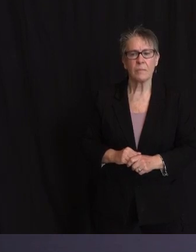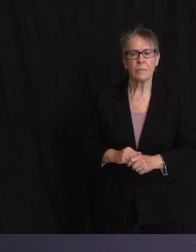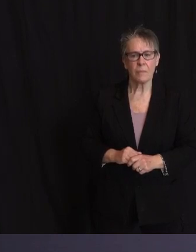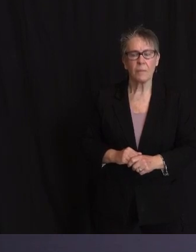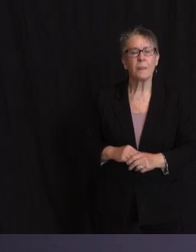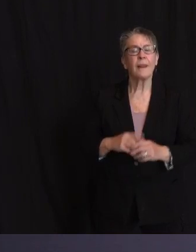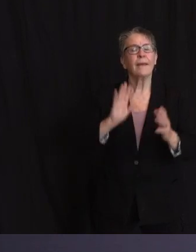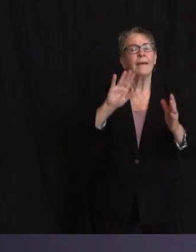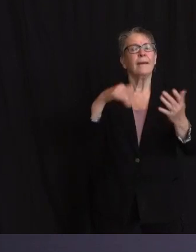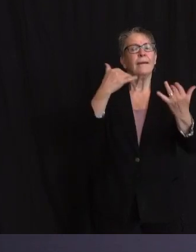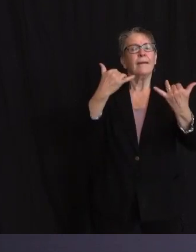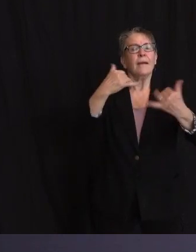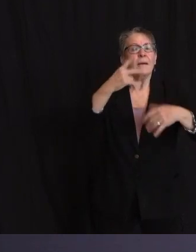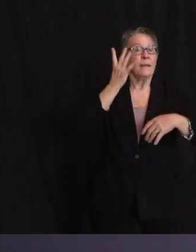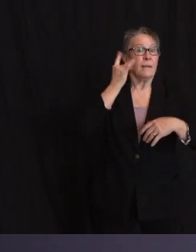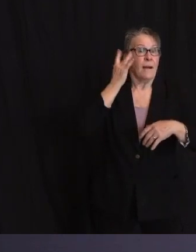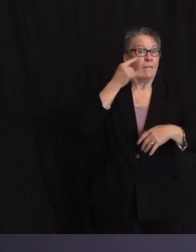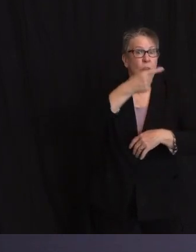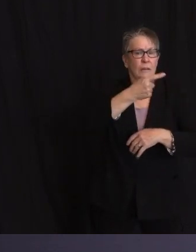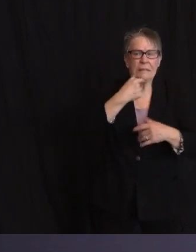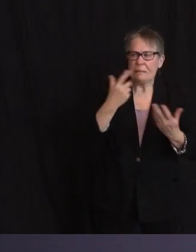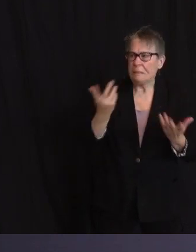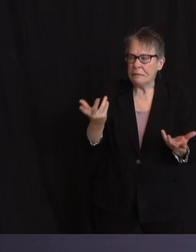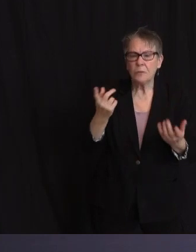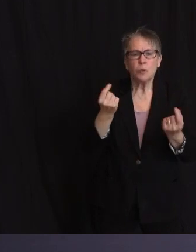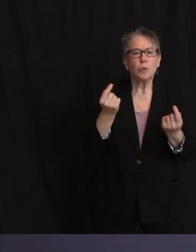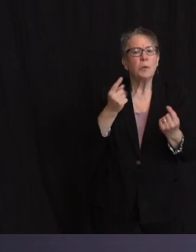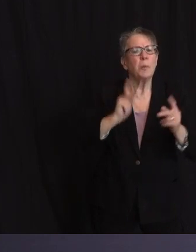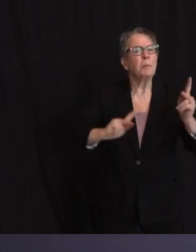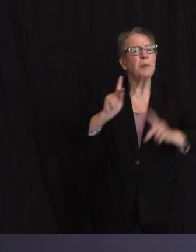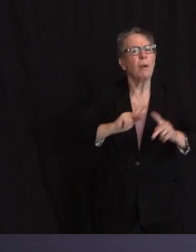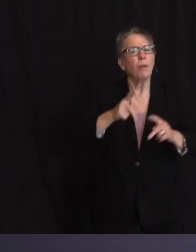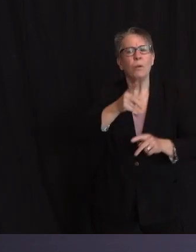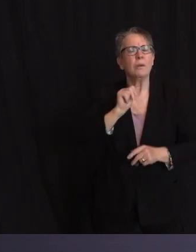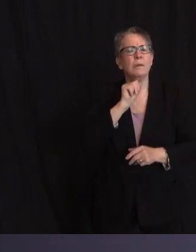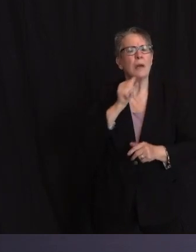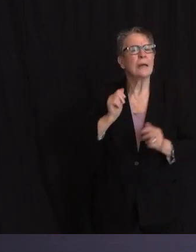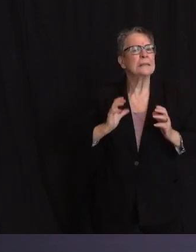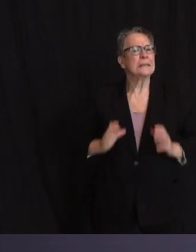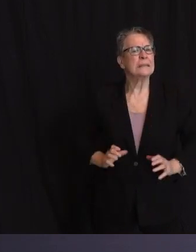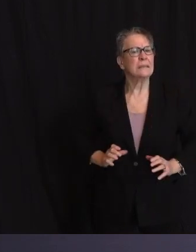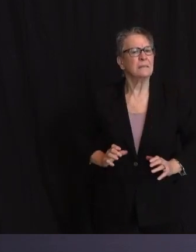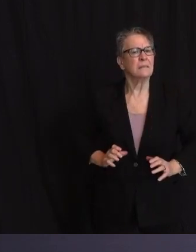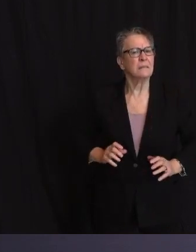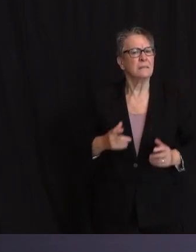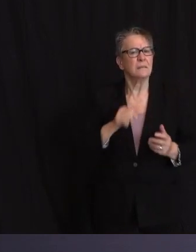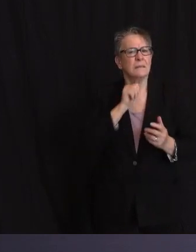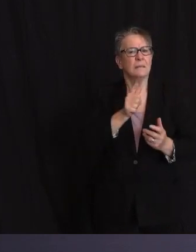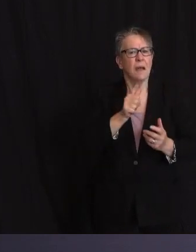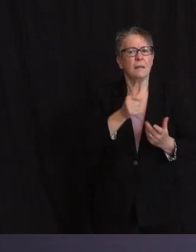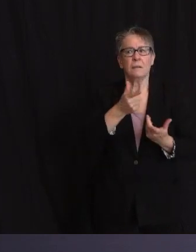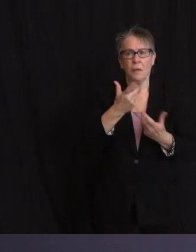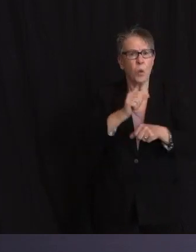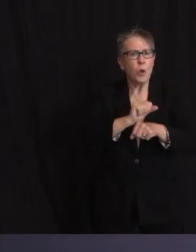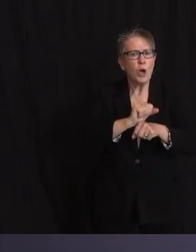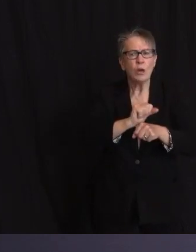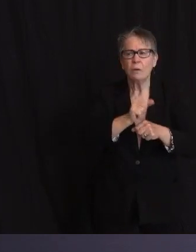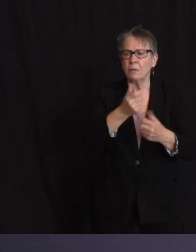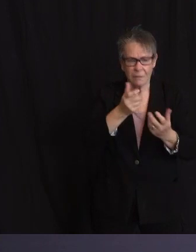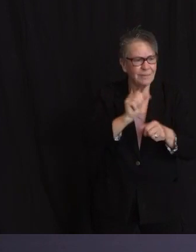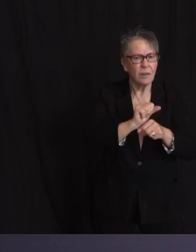I also wanted to ask, are there any plans to change the state aid allocations for school districts? How should they be planning their budgets for the